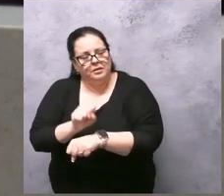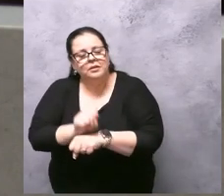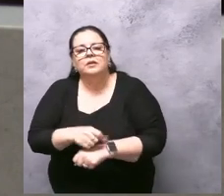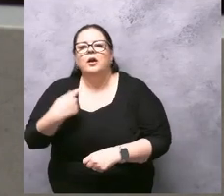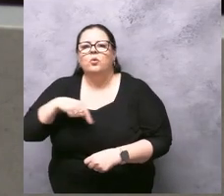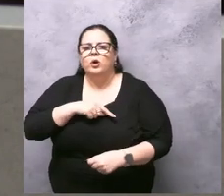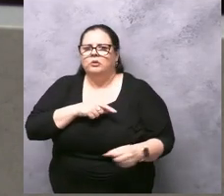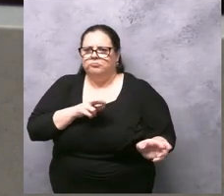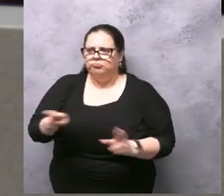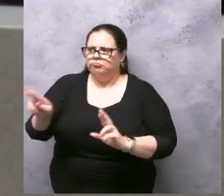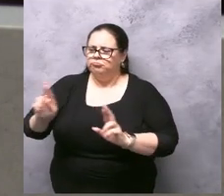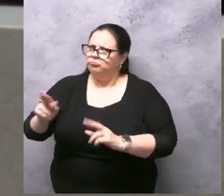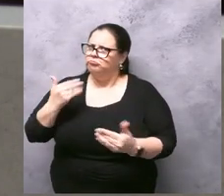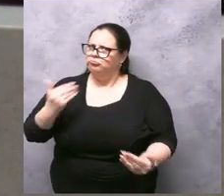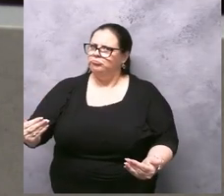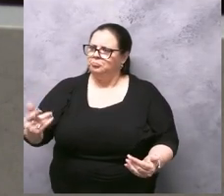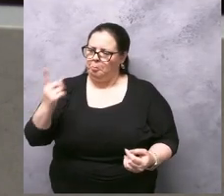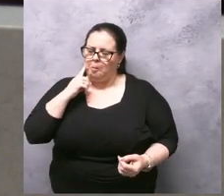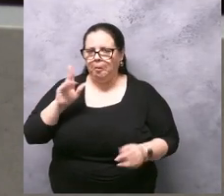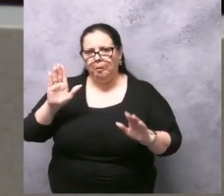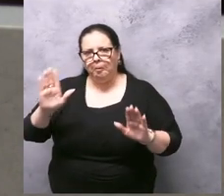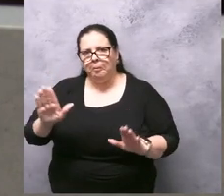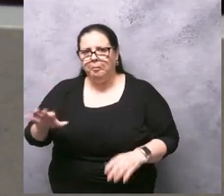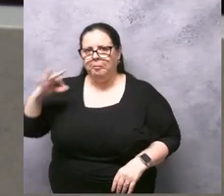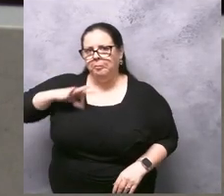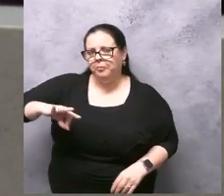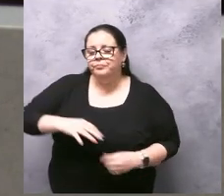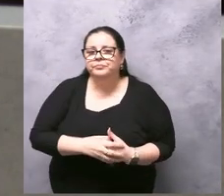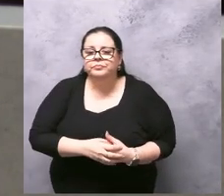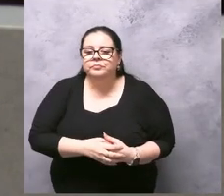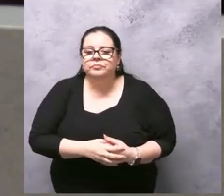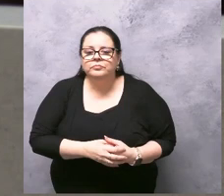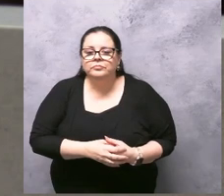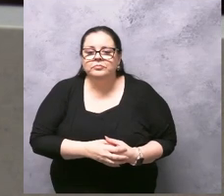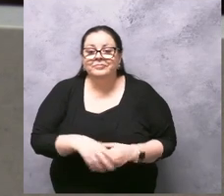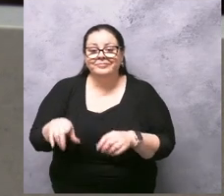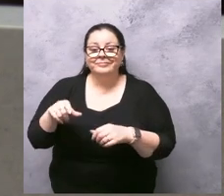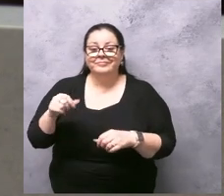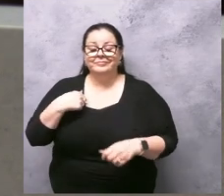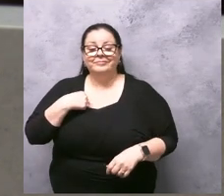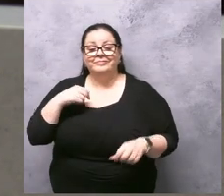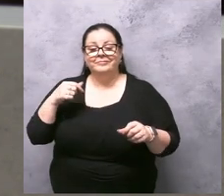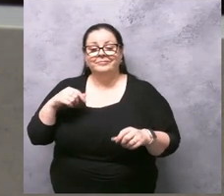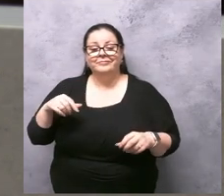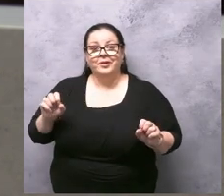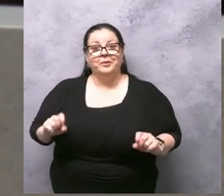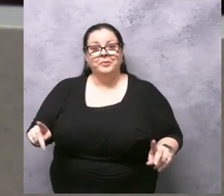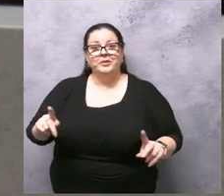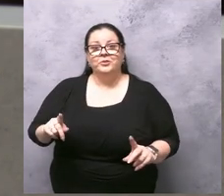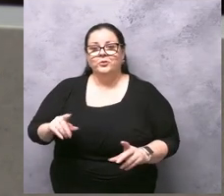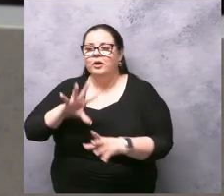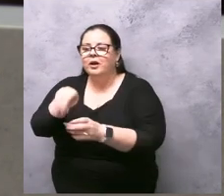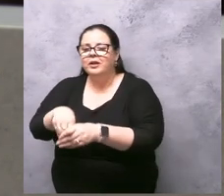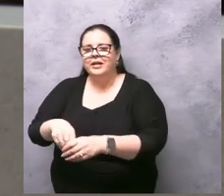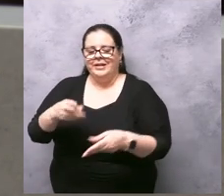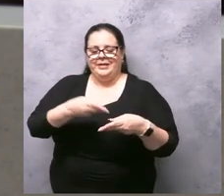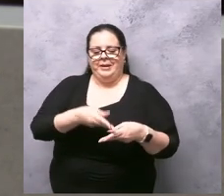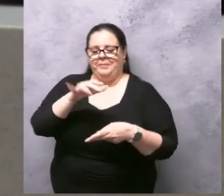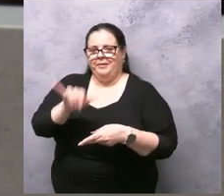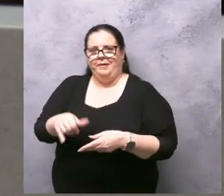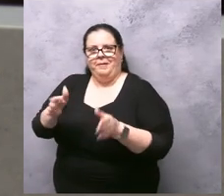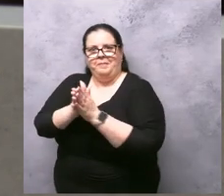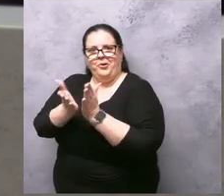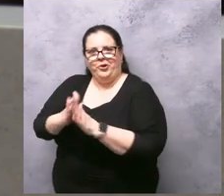together quite a good work product. I think it's going to be quite beneficial. I was able to attend the Name That Book event. Congrats to